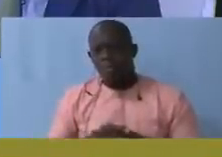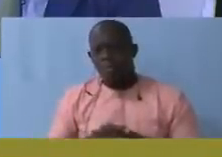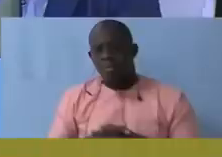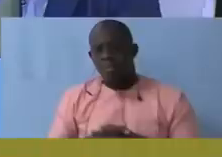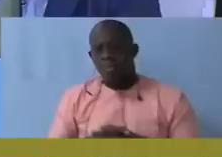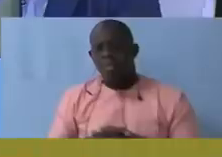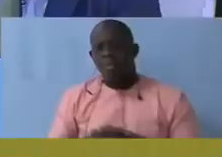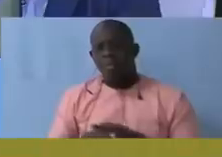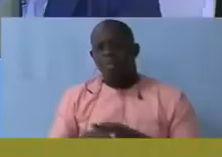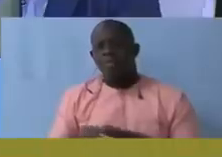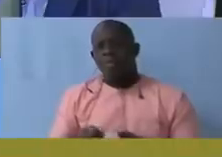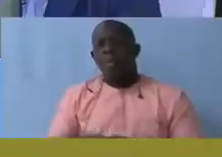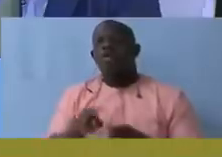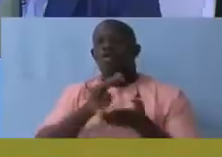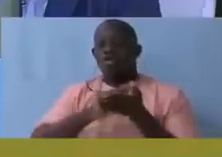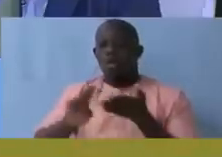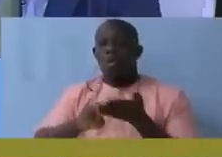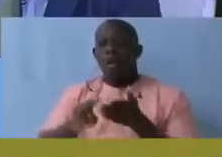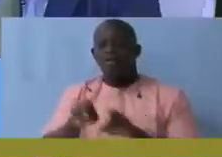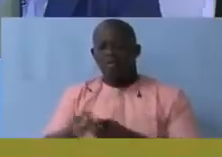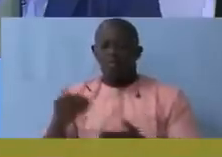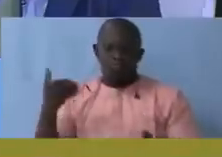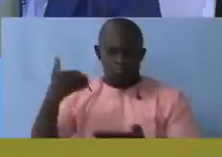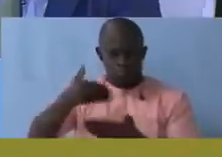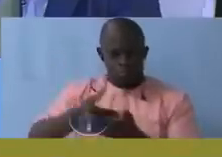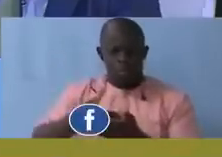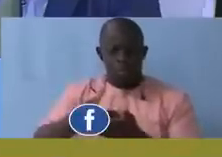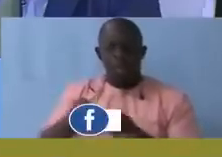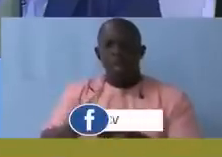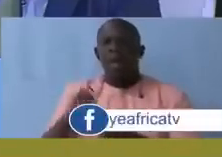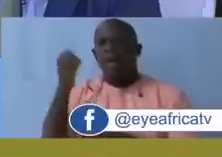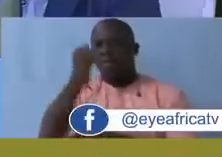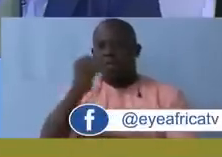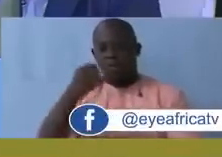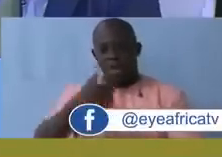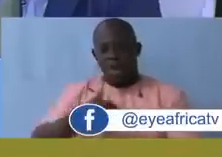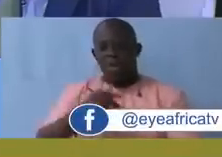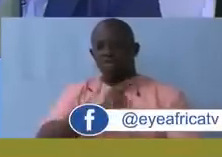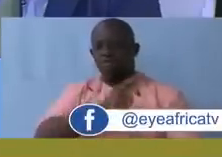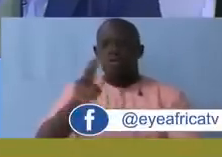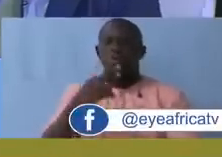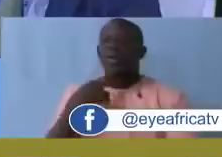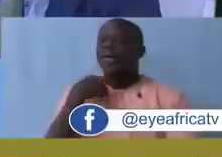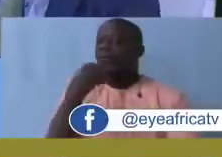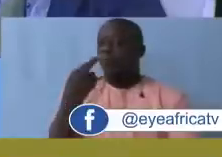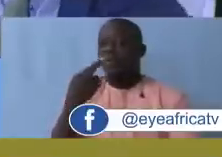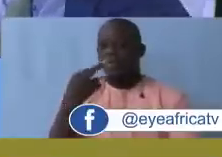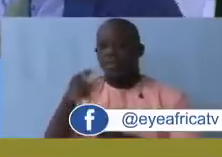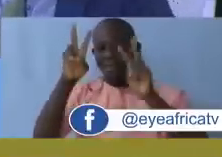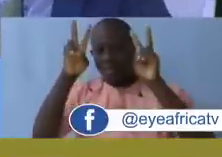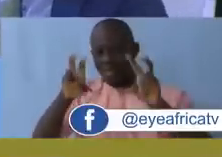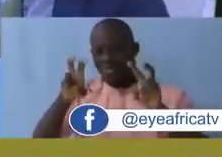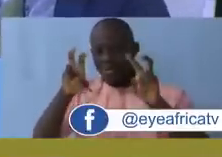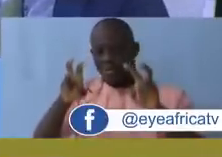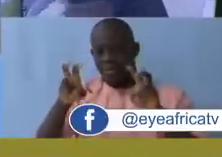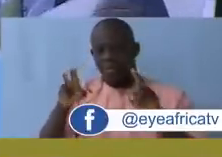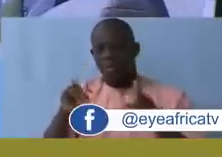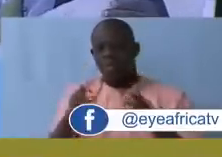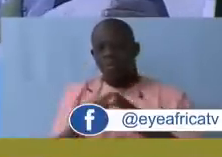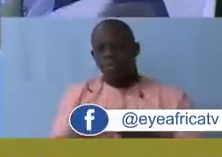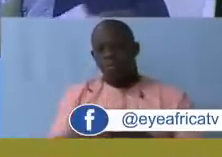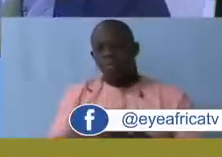It is normal to an extent because I don't request yes.